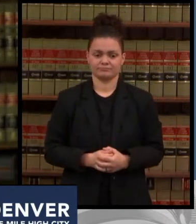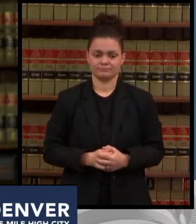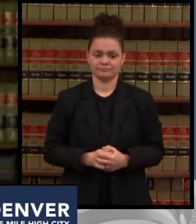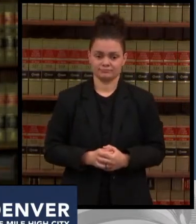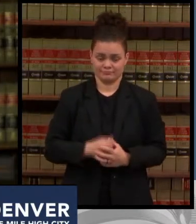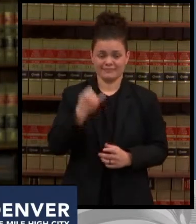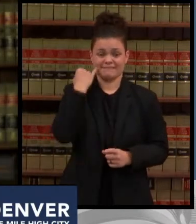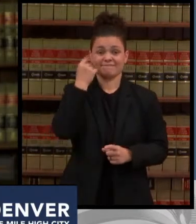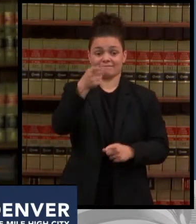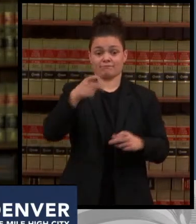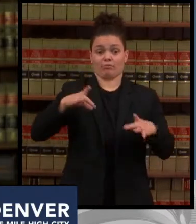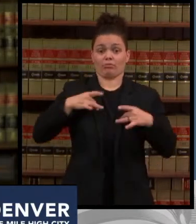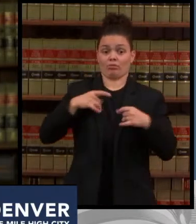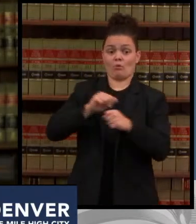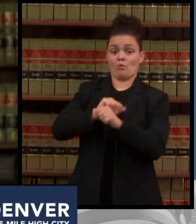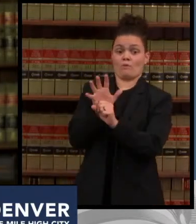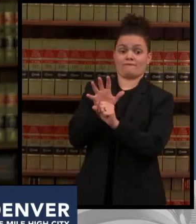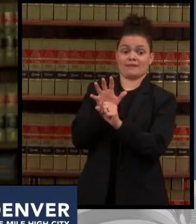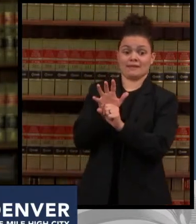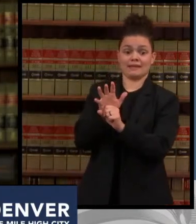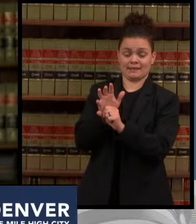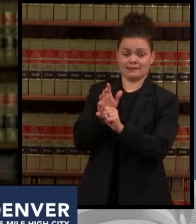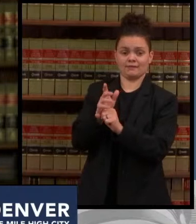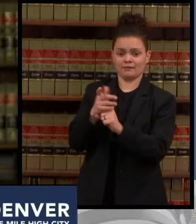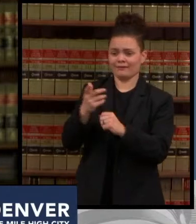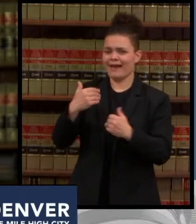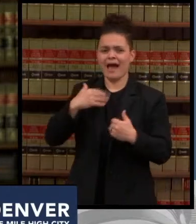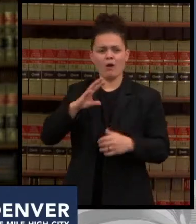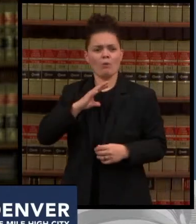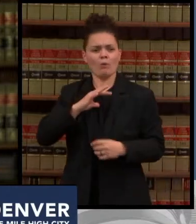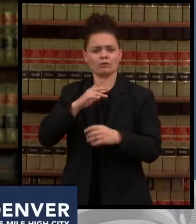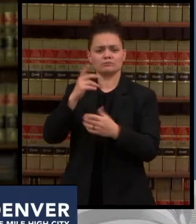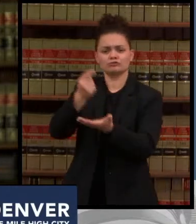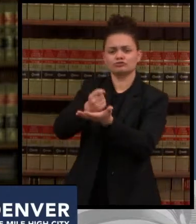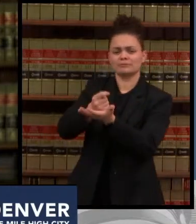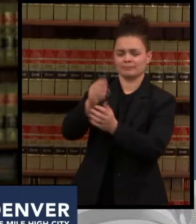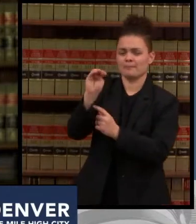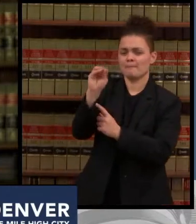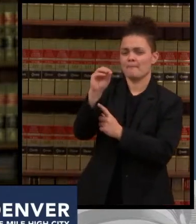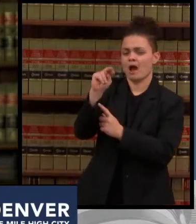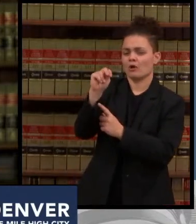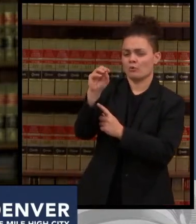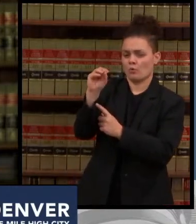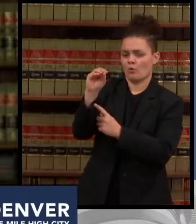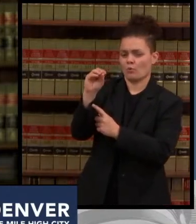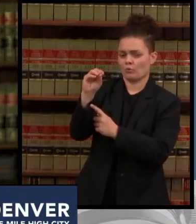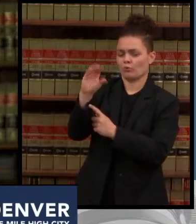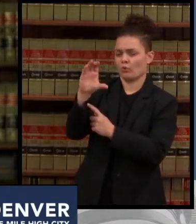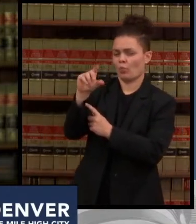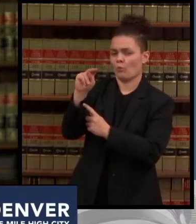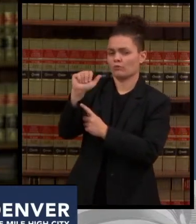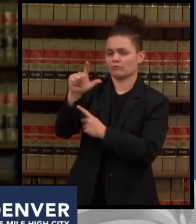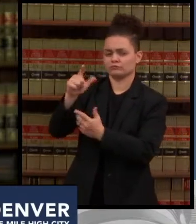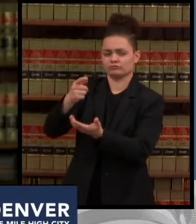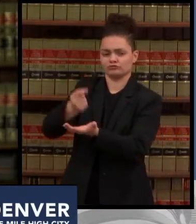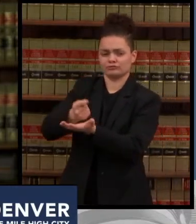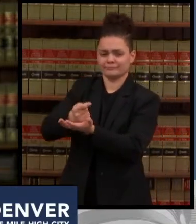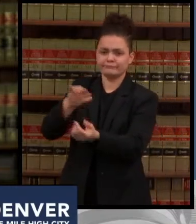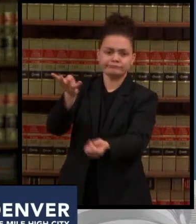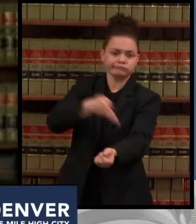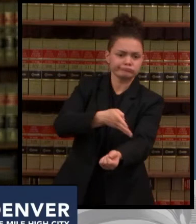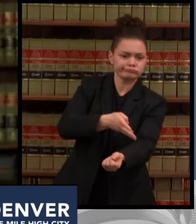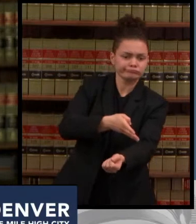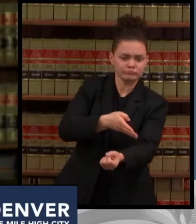Monoclonal antibody treatments, which must be given by infusion or subcutaneous injection, will reduce hospitalization between